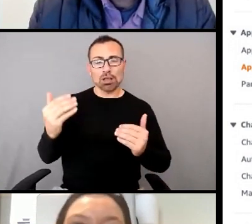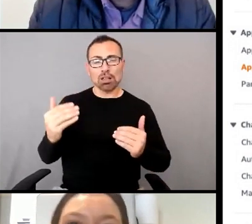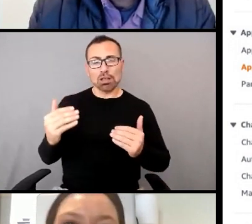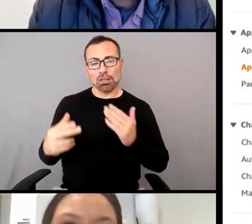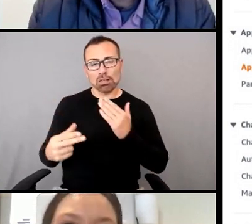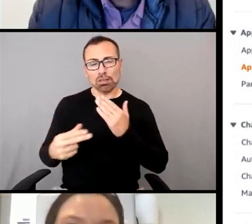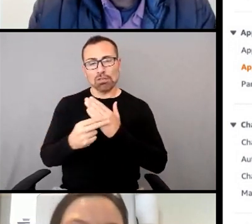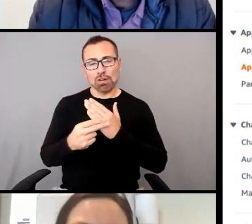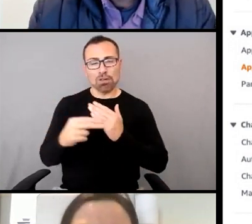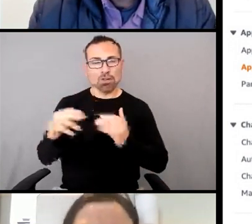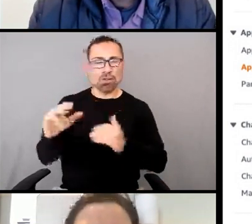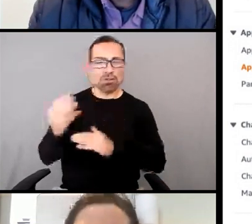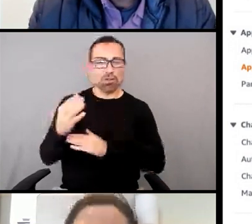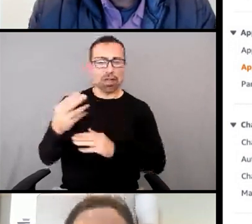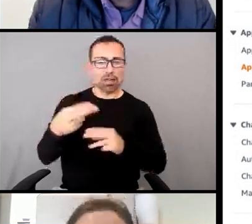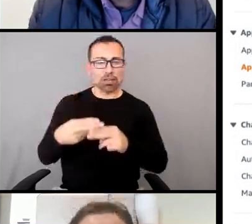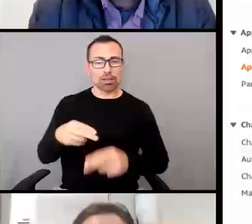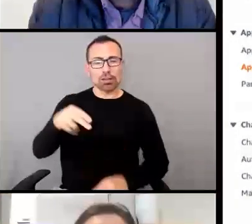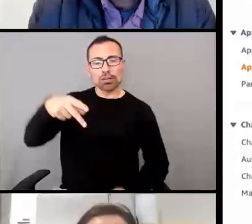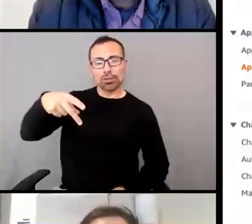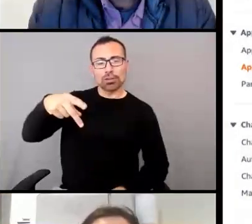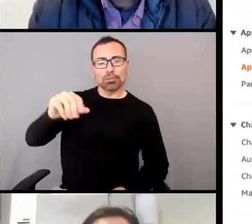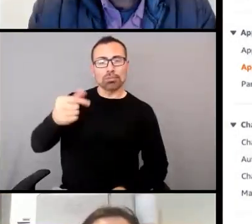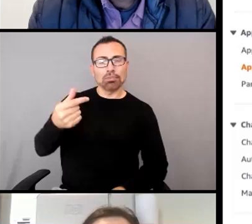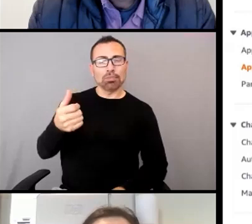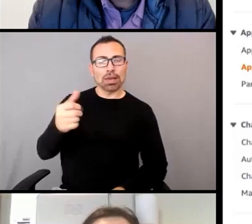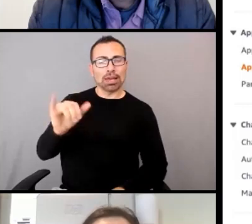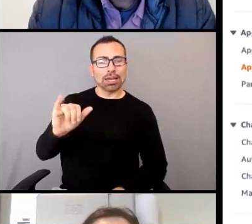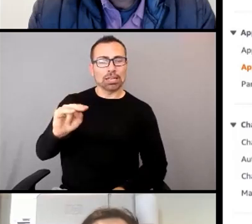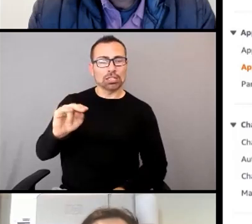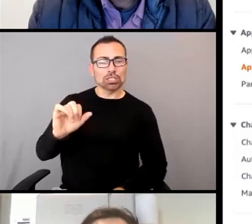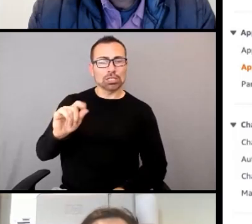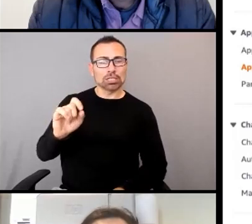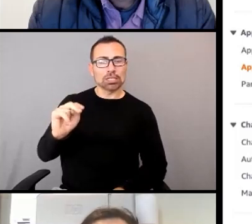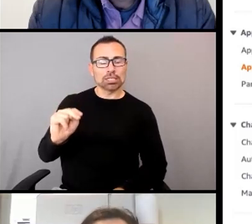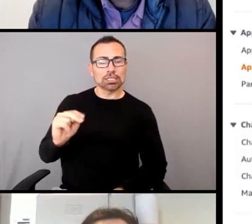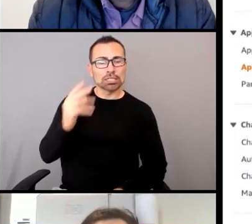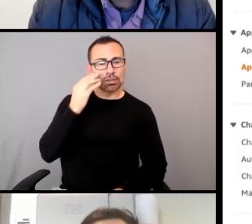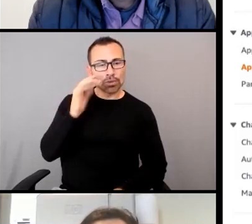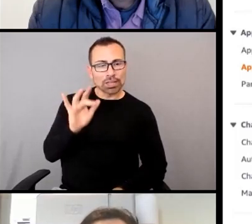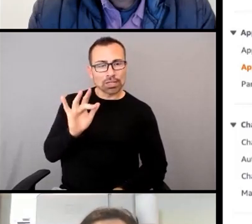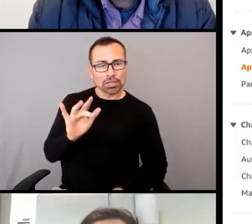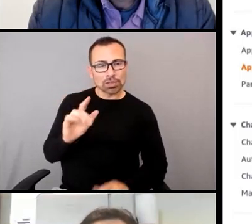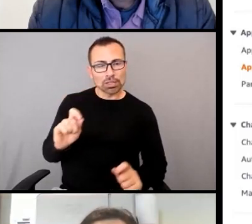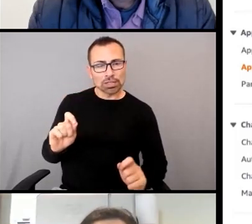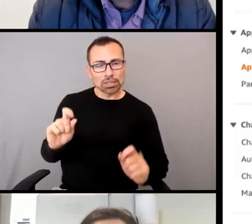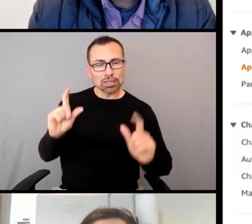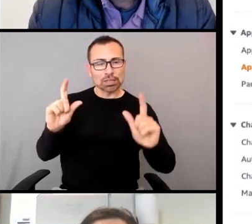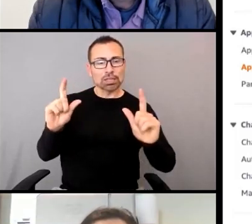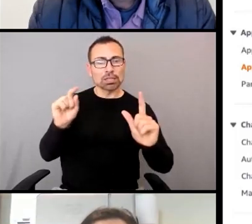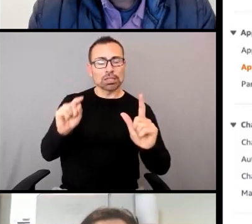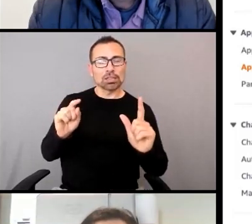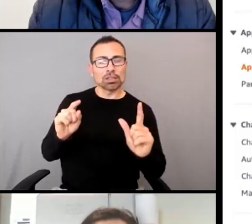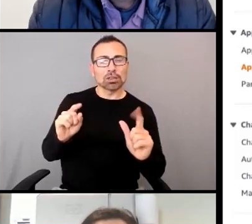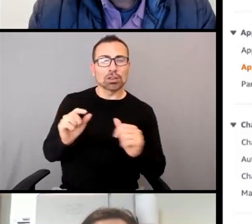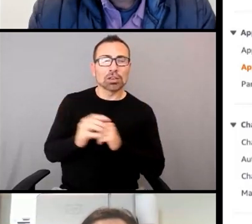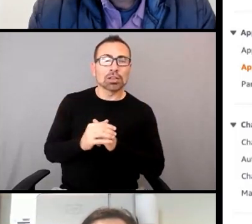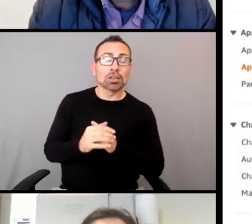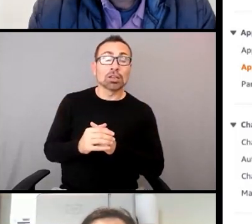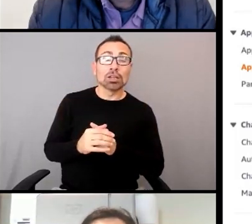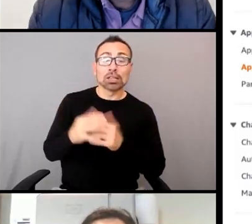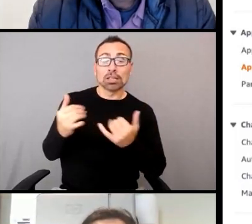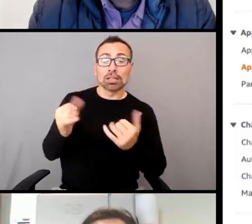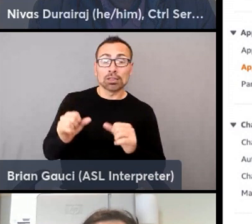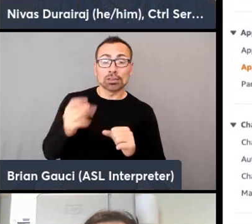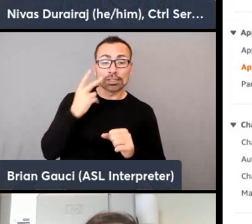So here, if we click on this feature flag, you can also see that